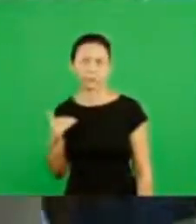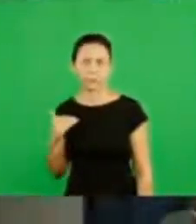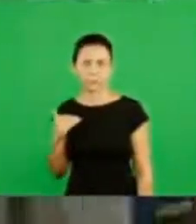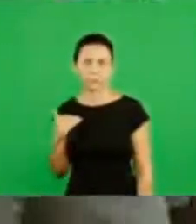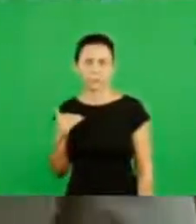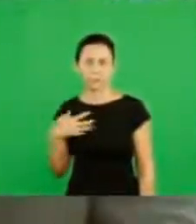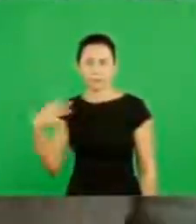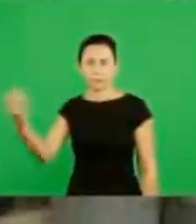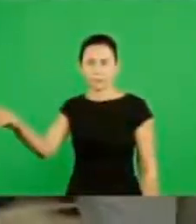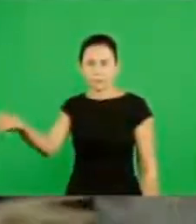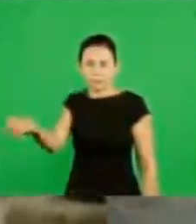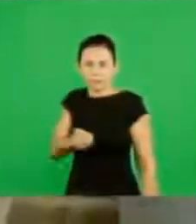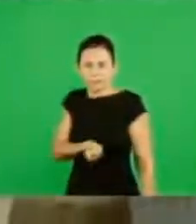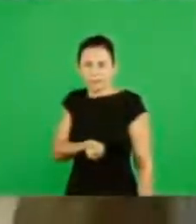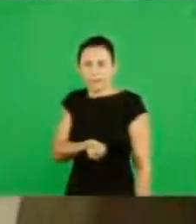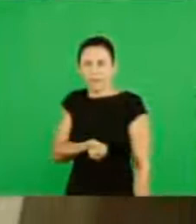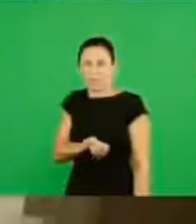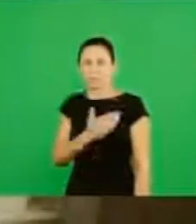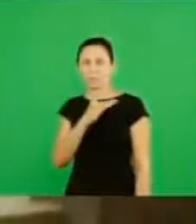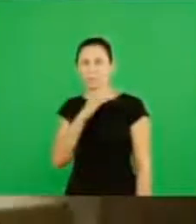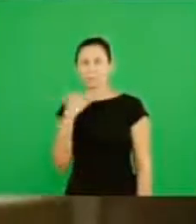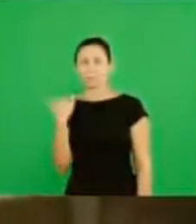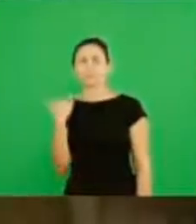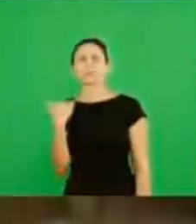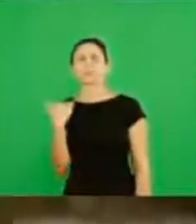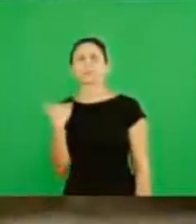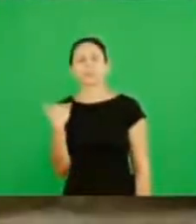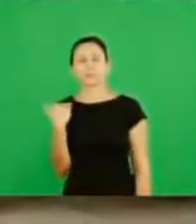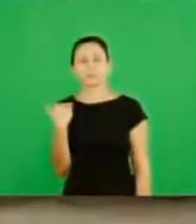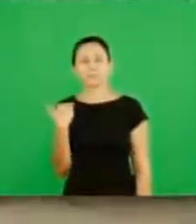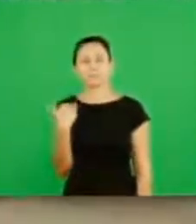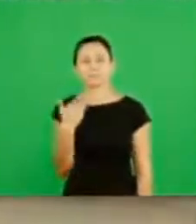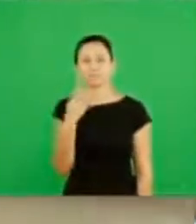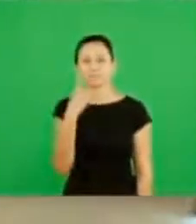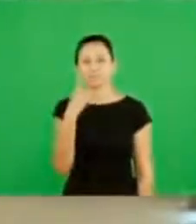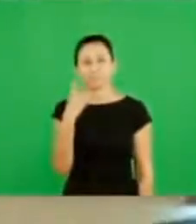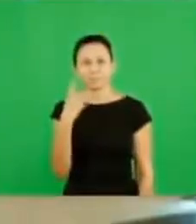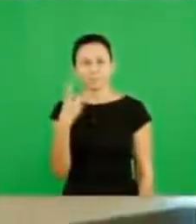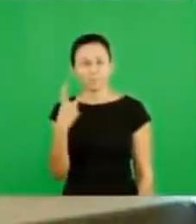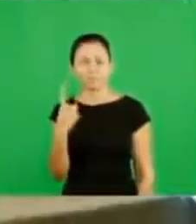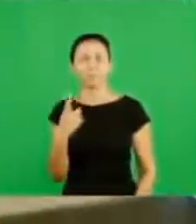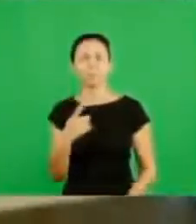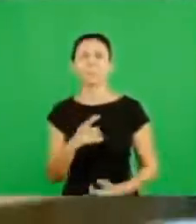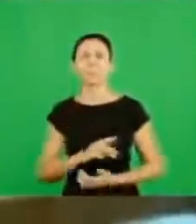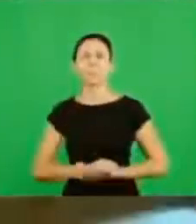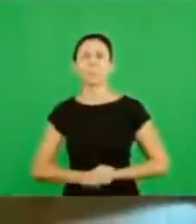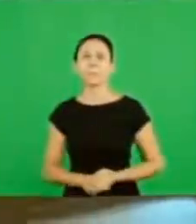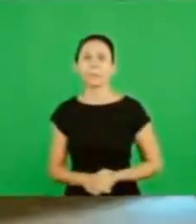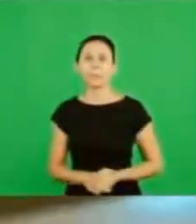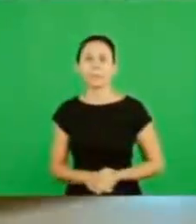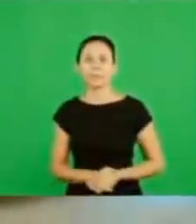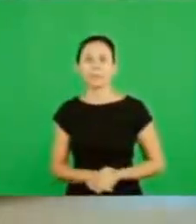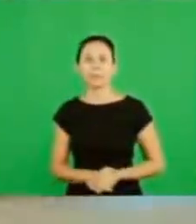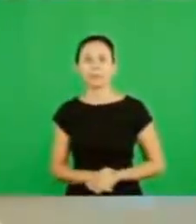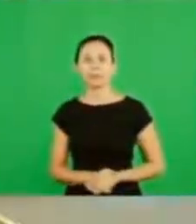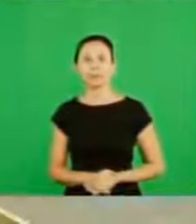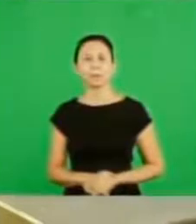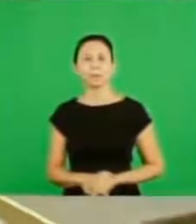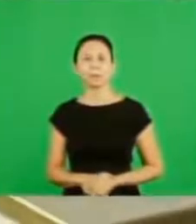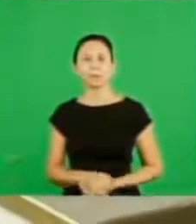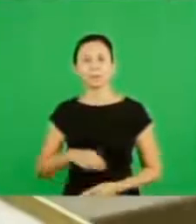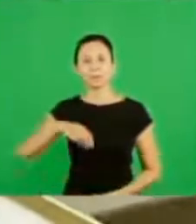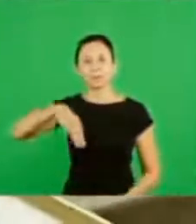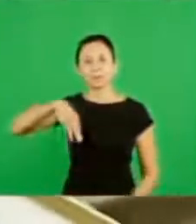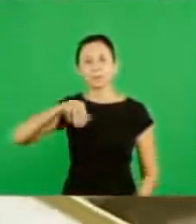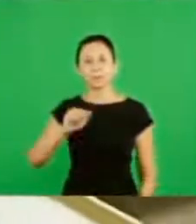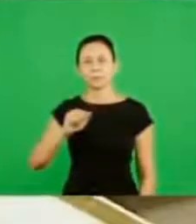this man cannot die, this missionary cannot die, and he went in front of him. And then he received a mortal blow. And it's interesting